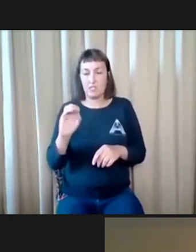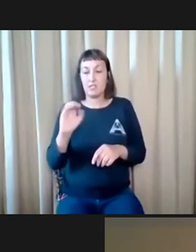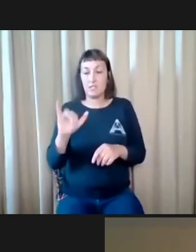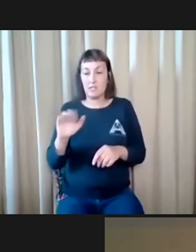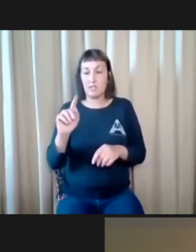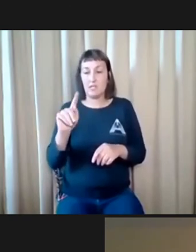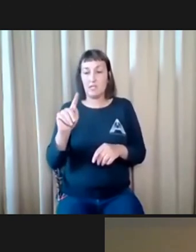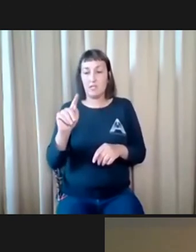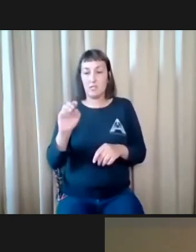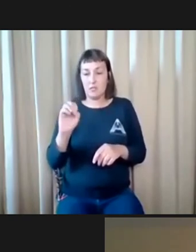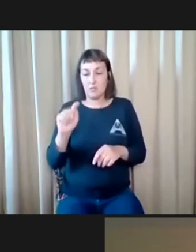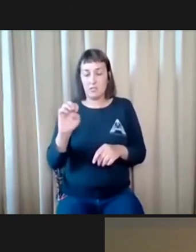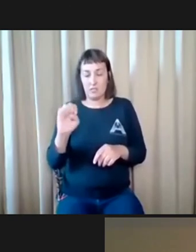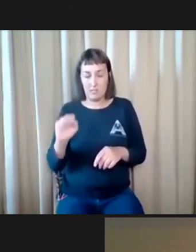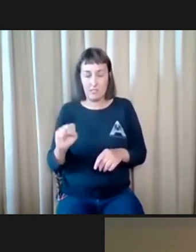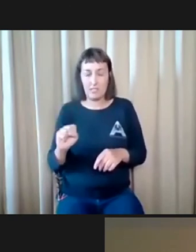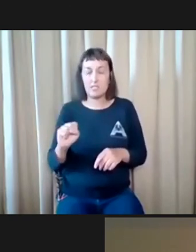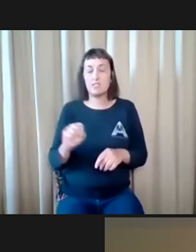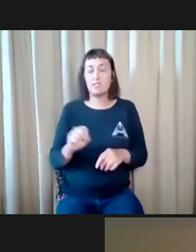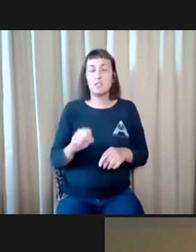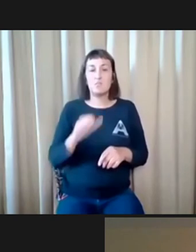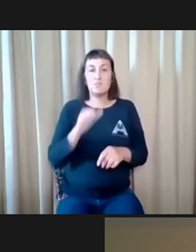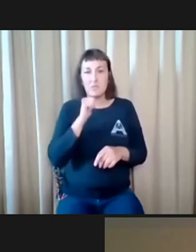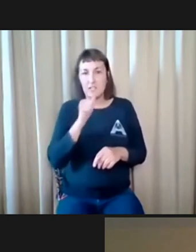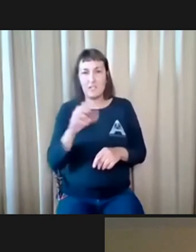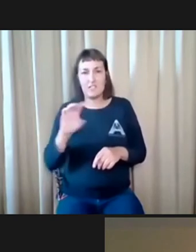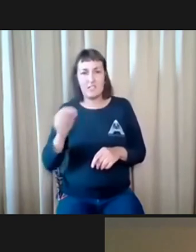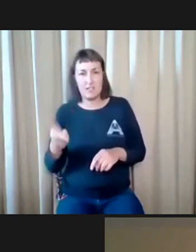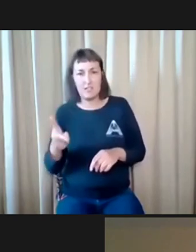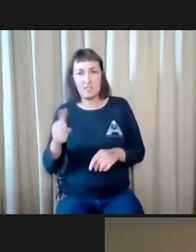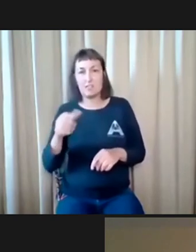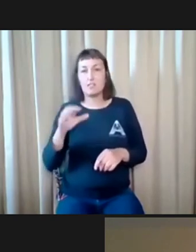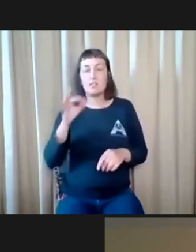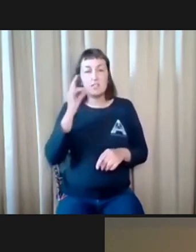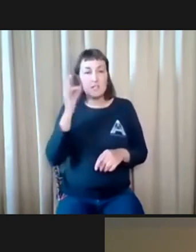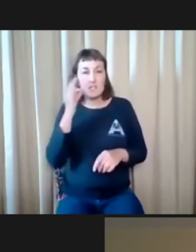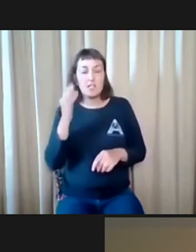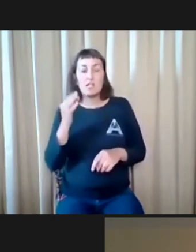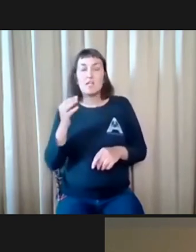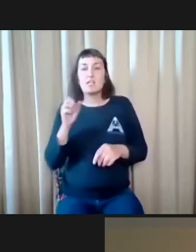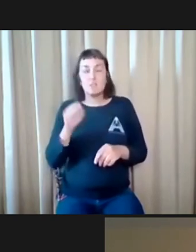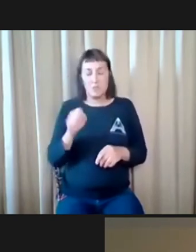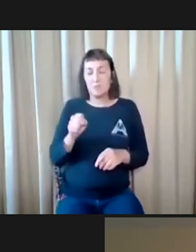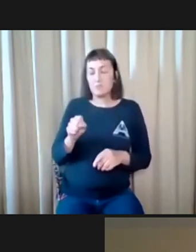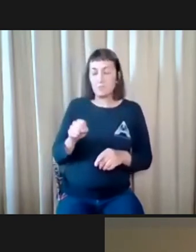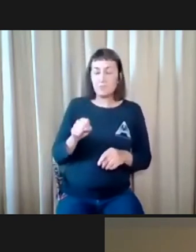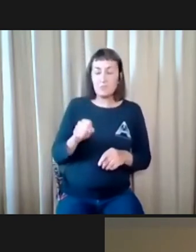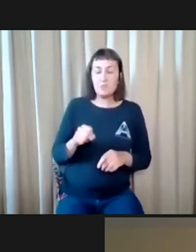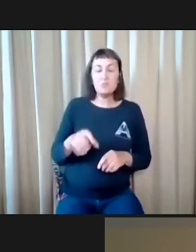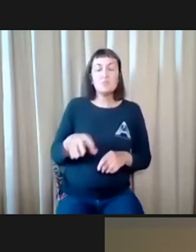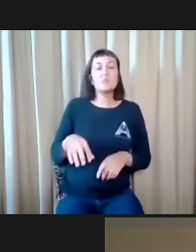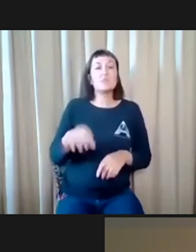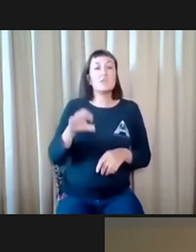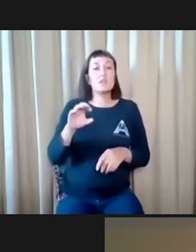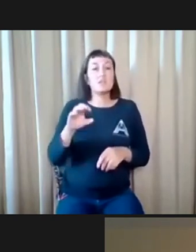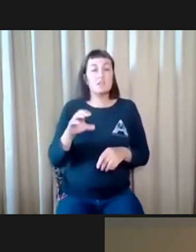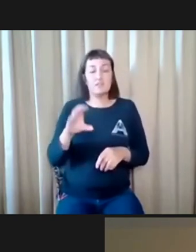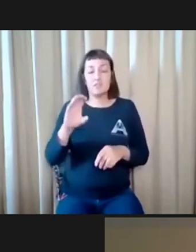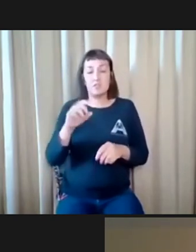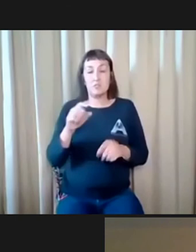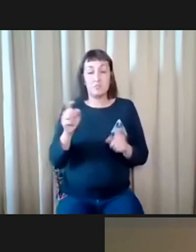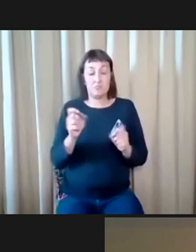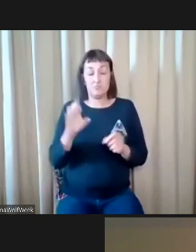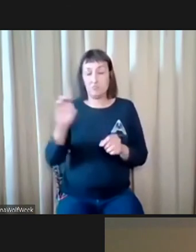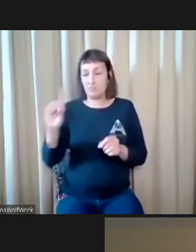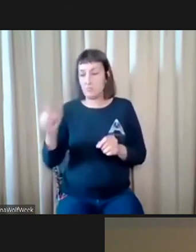Absolutely. I mean, I think that's one of the big things that we're trying to point out is that, you know, when you put a dog and a coyote next to each other, a wolf, and you